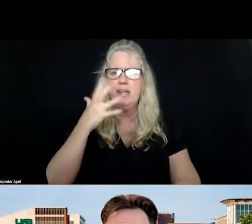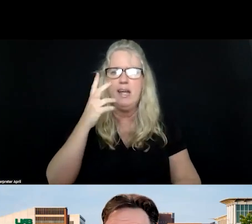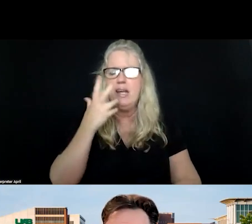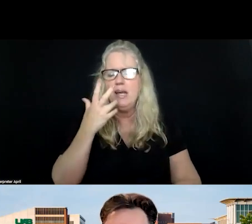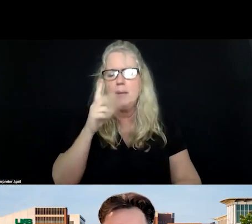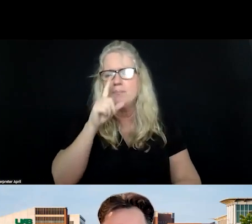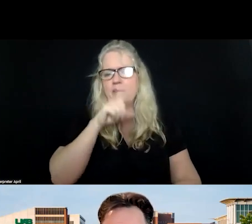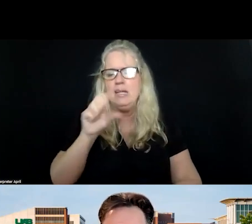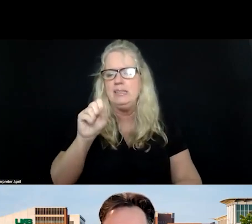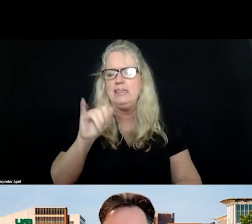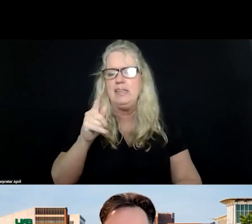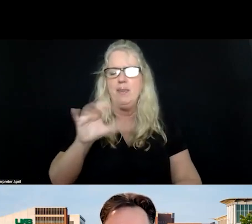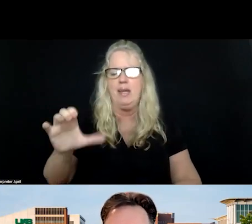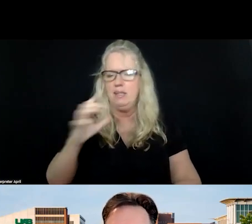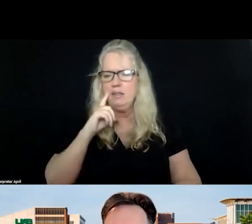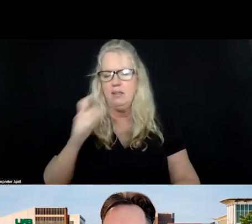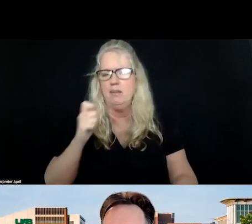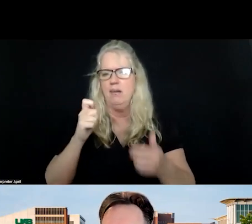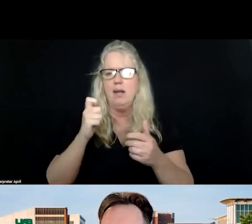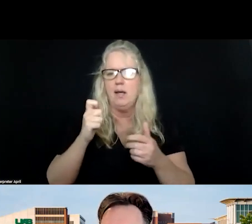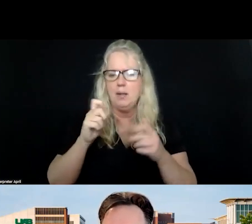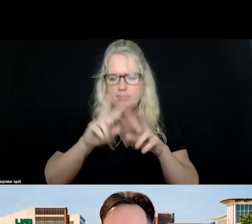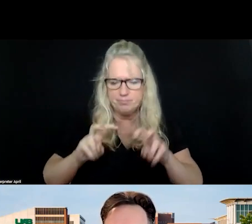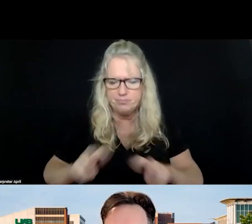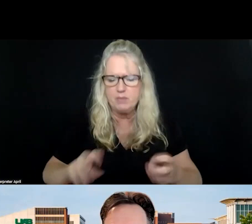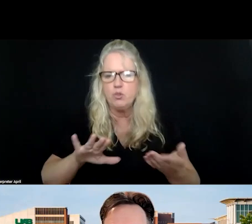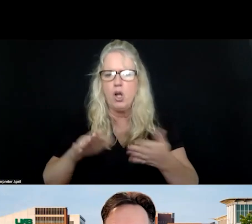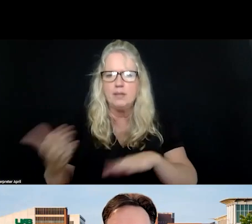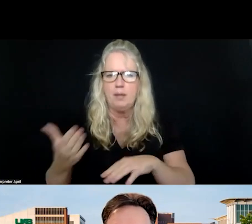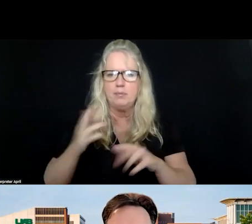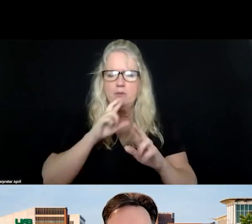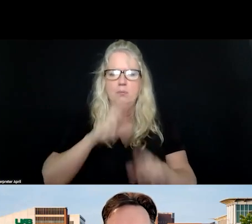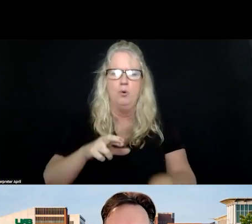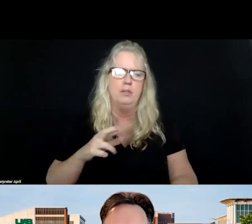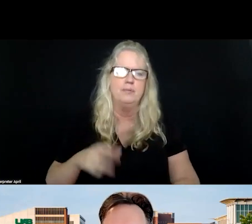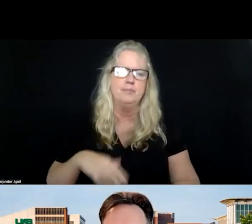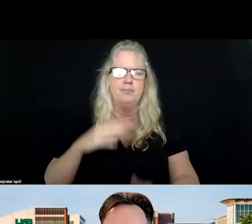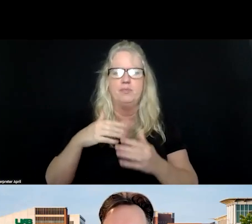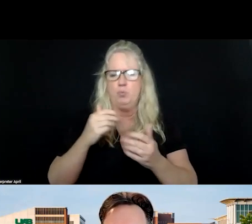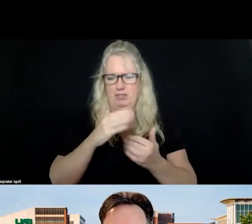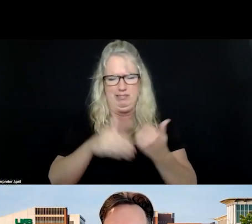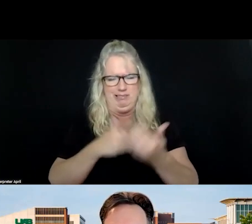just beginning this process. We're about 7 interviews in at this point. Next slide.